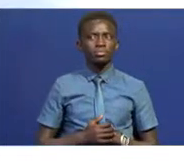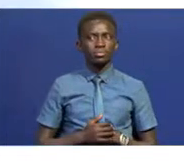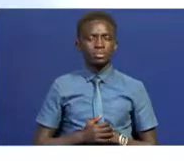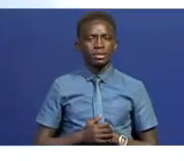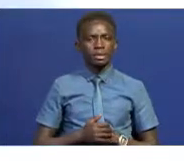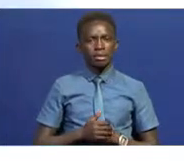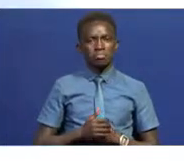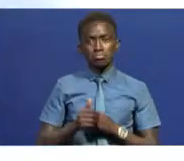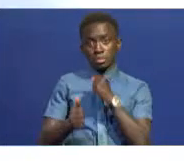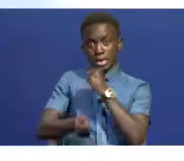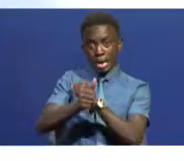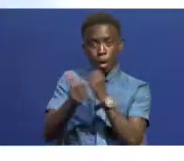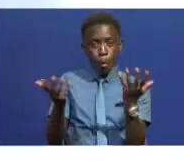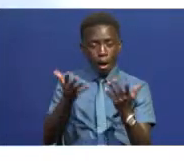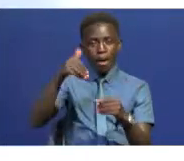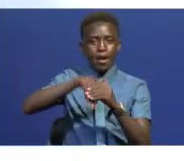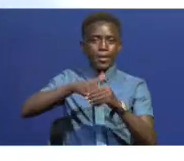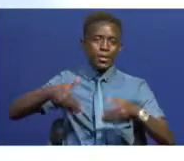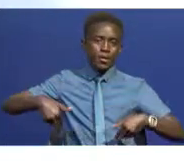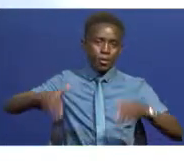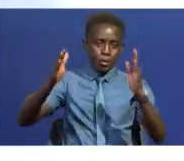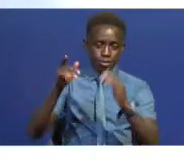road using. And therefore,